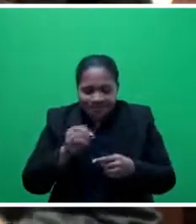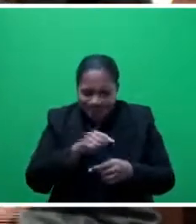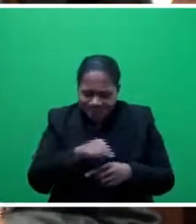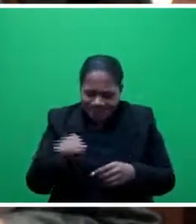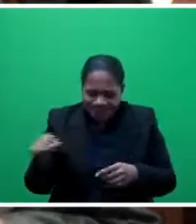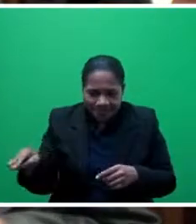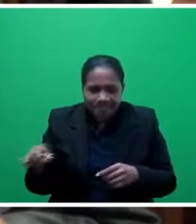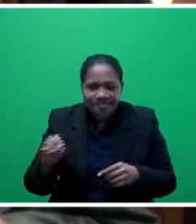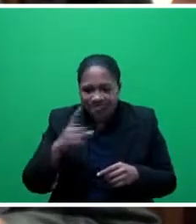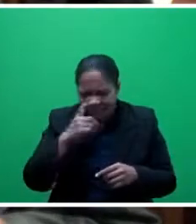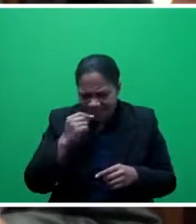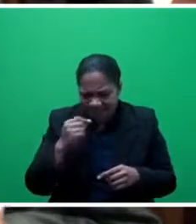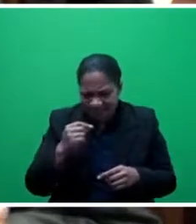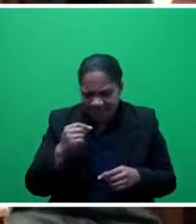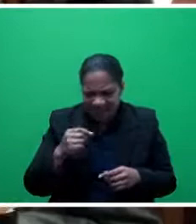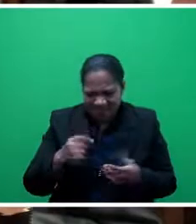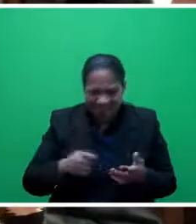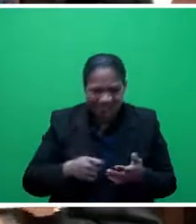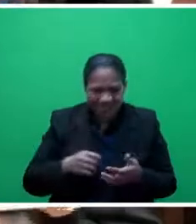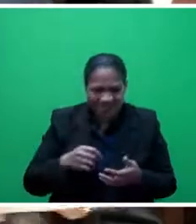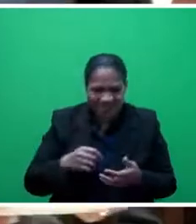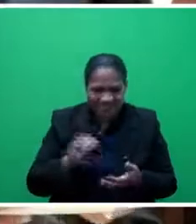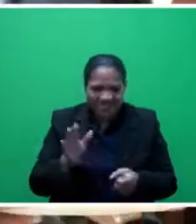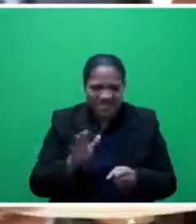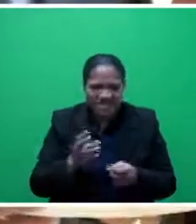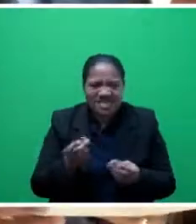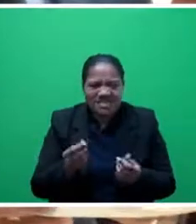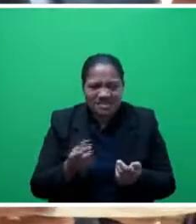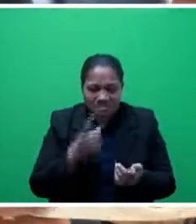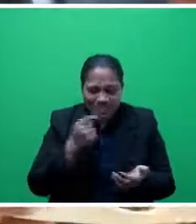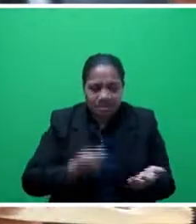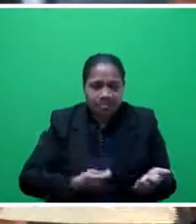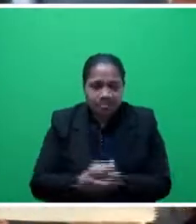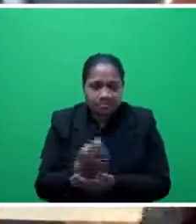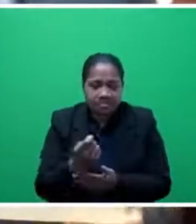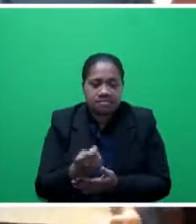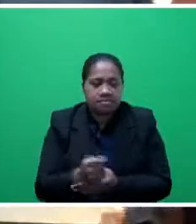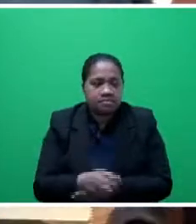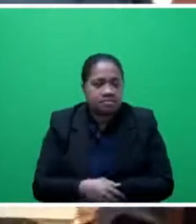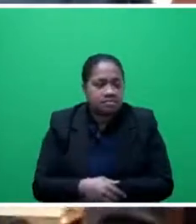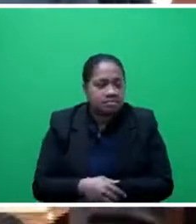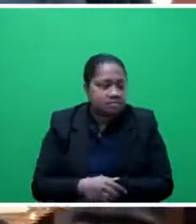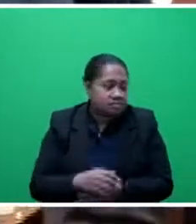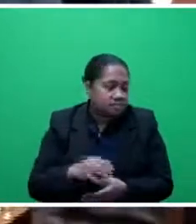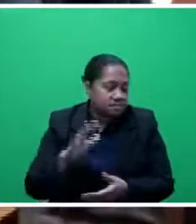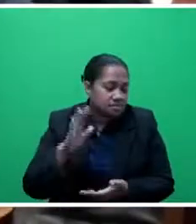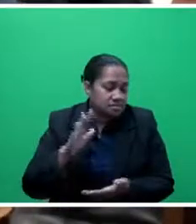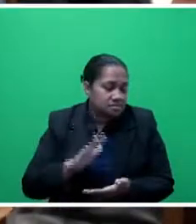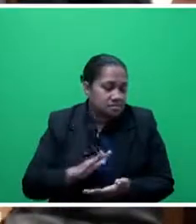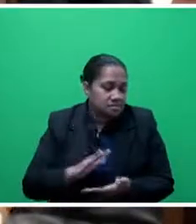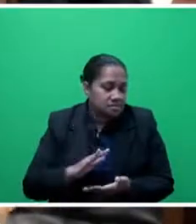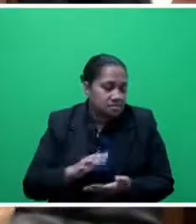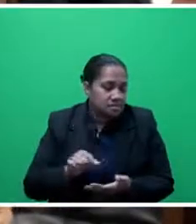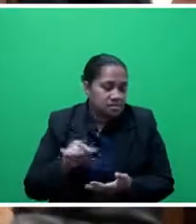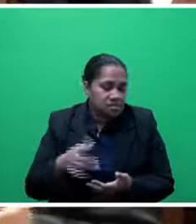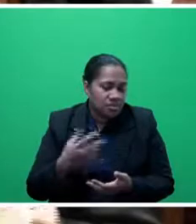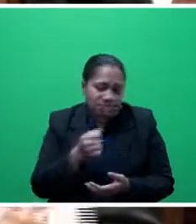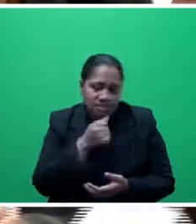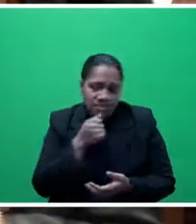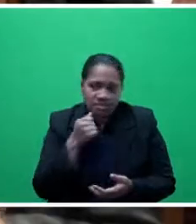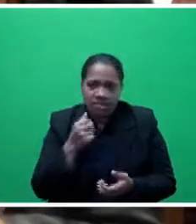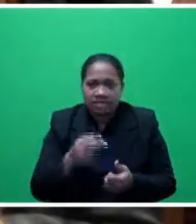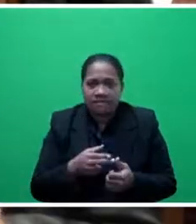import excise duty on sweetened and flavored milk from 15% to free, but we're also removing the excise duty on locally manufactured sweetened and flavored milk.